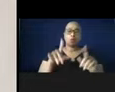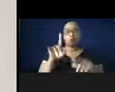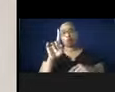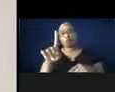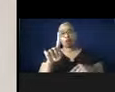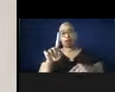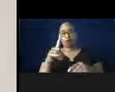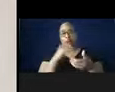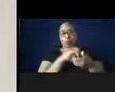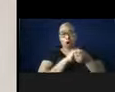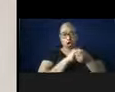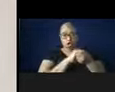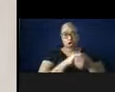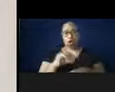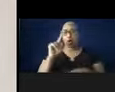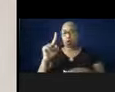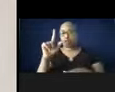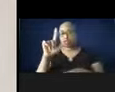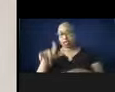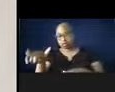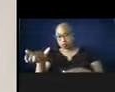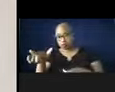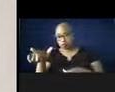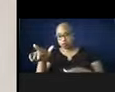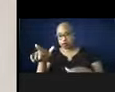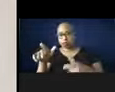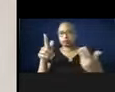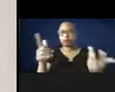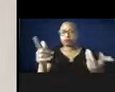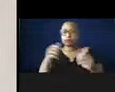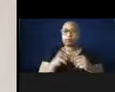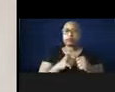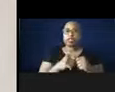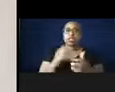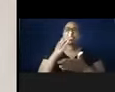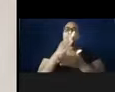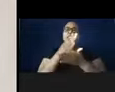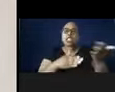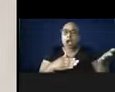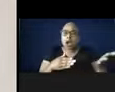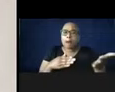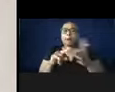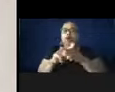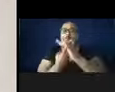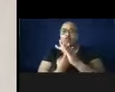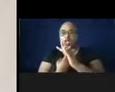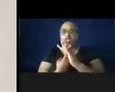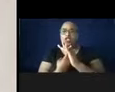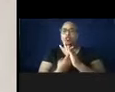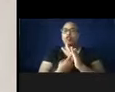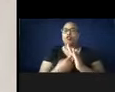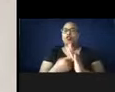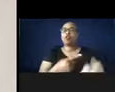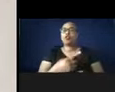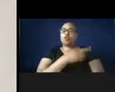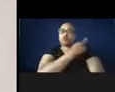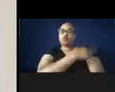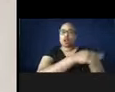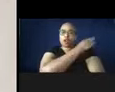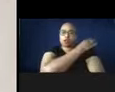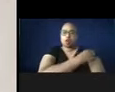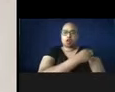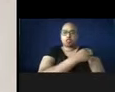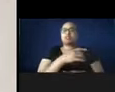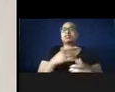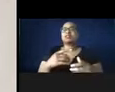some original Red Cross stained glass here that makes this a very significant space.